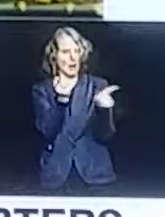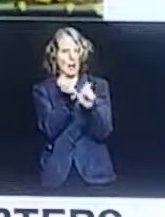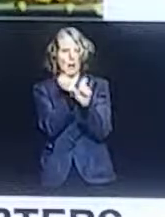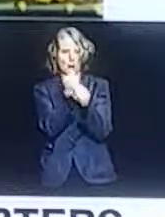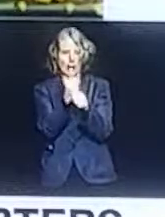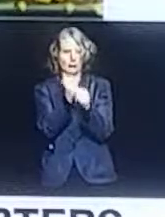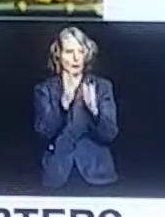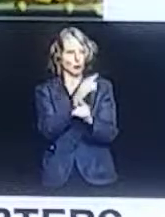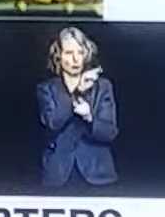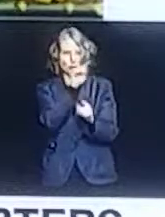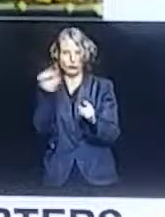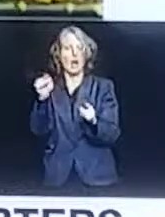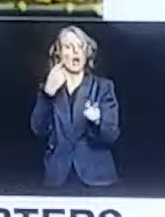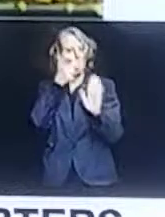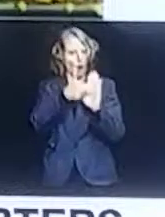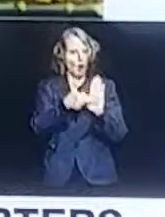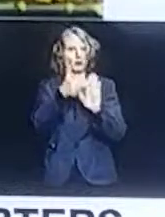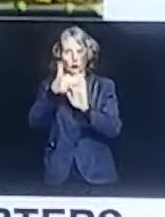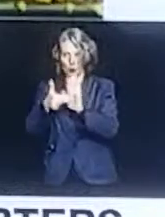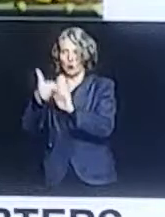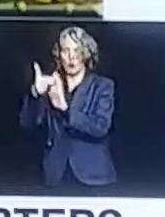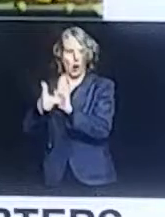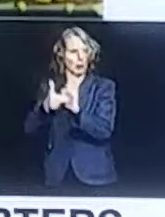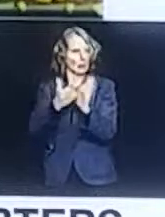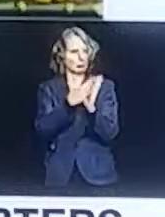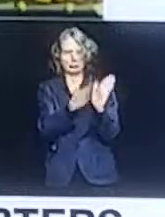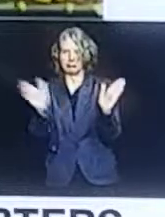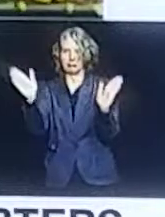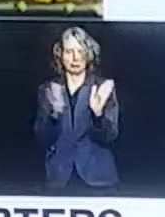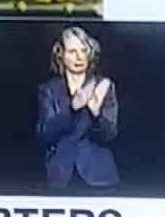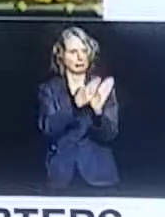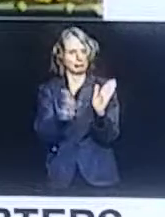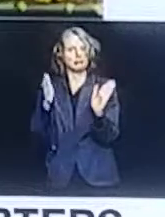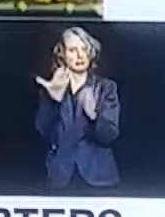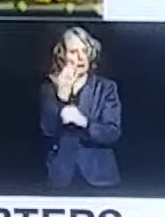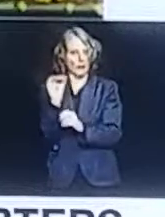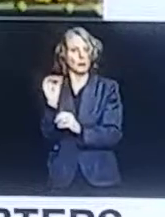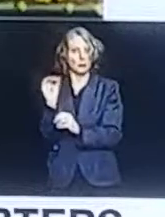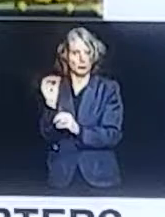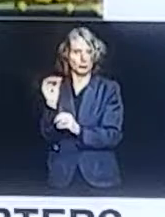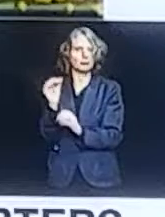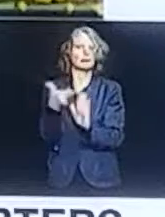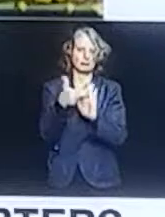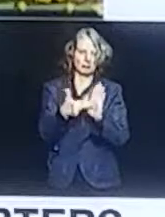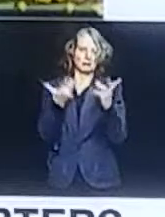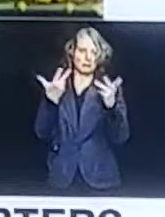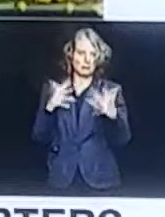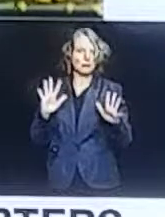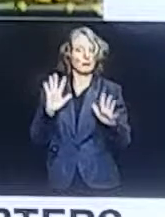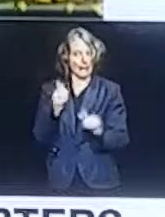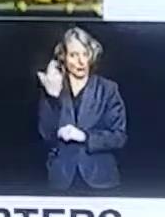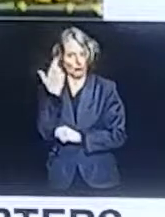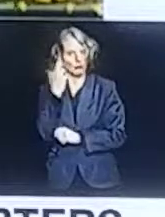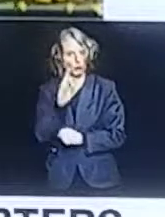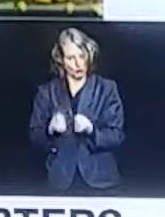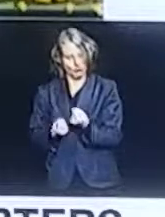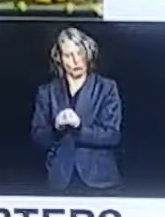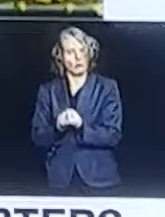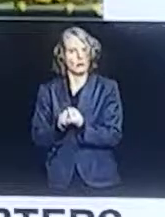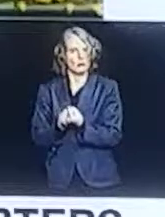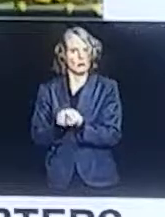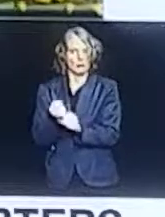vaccine manufacturers and secured a broad array of suppliers for vaccines and